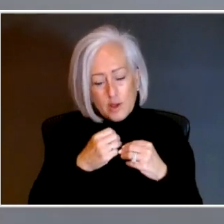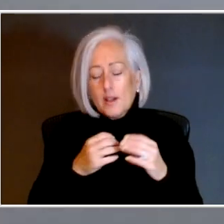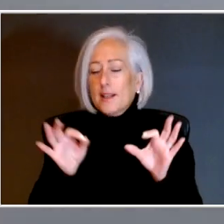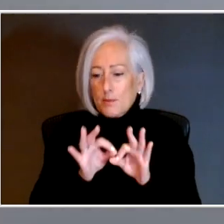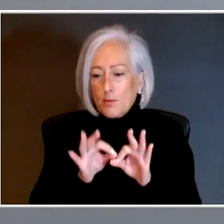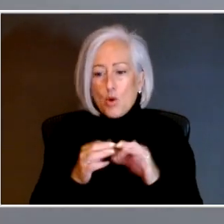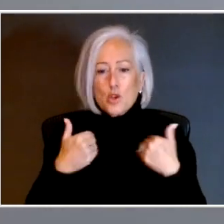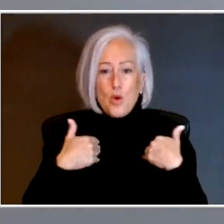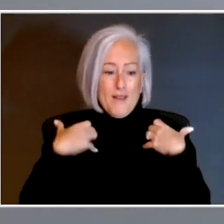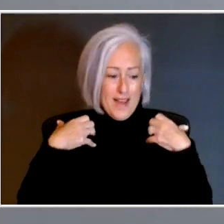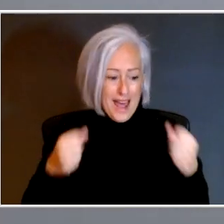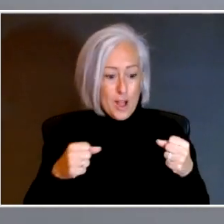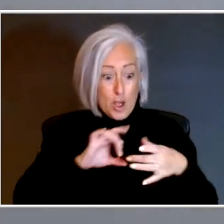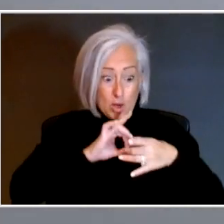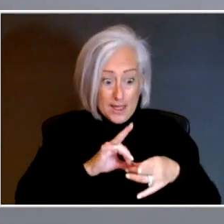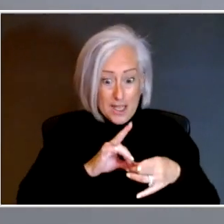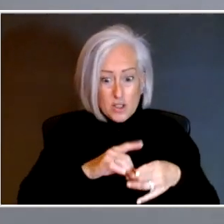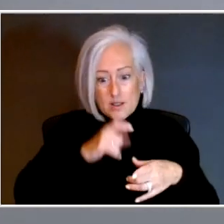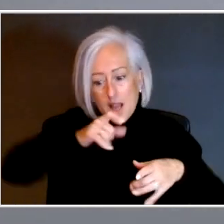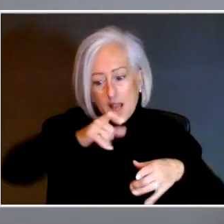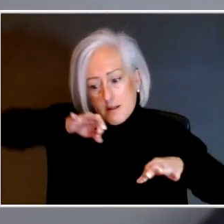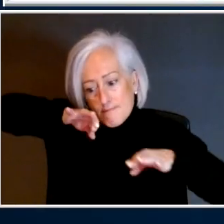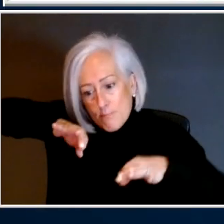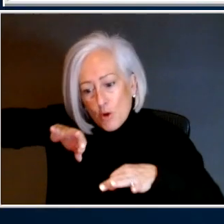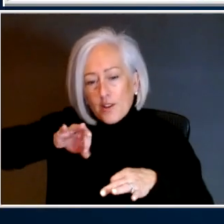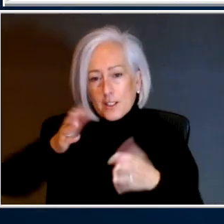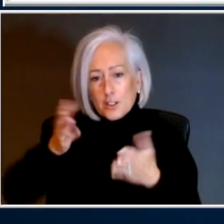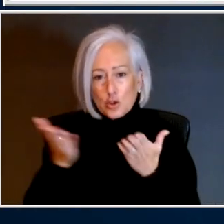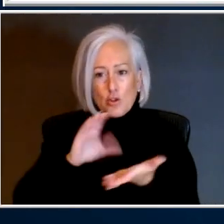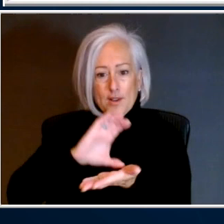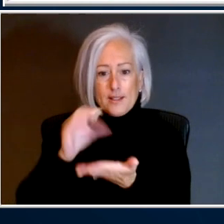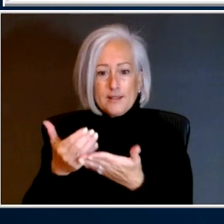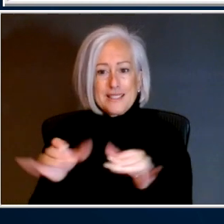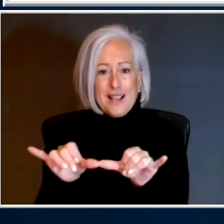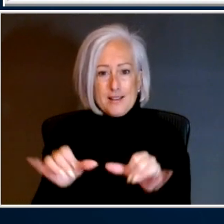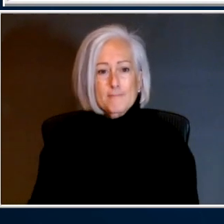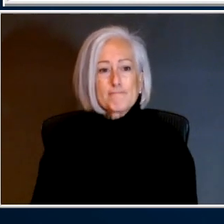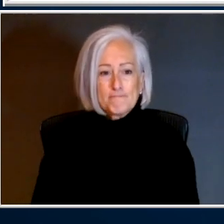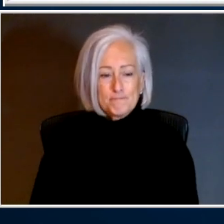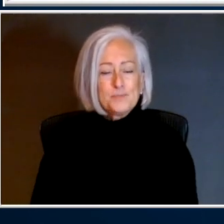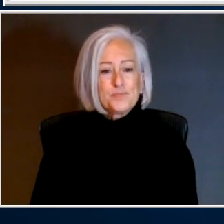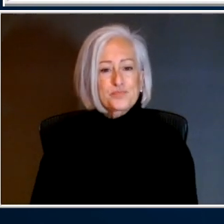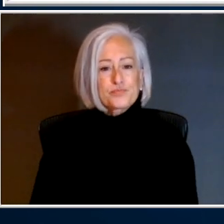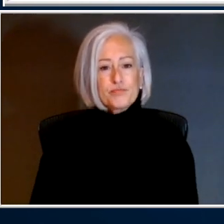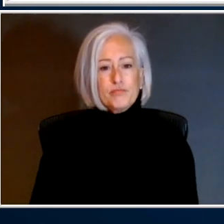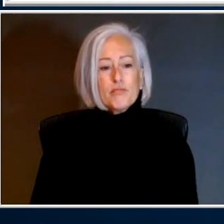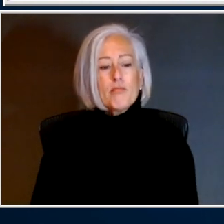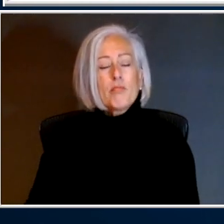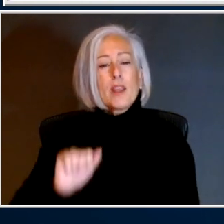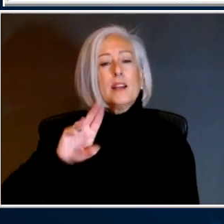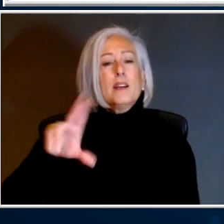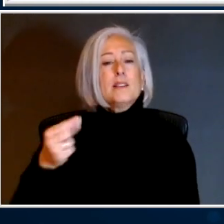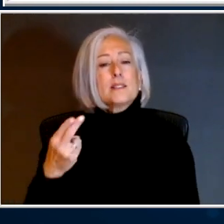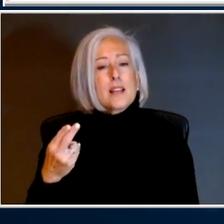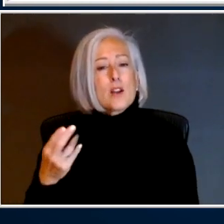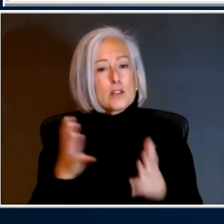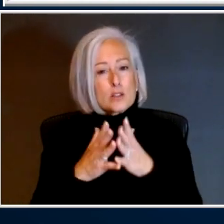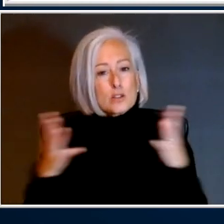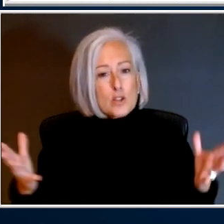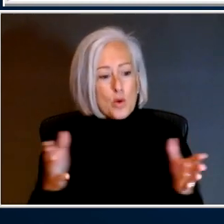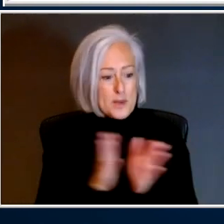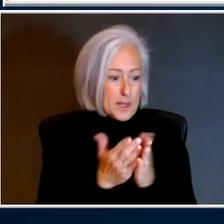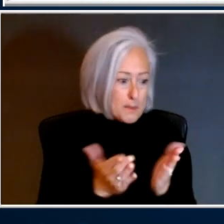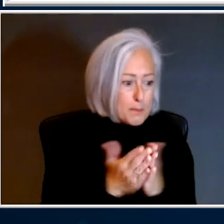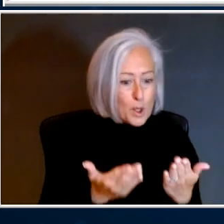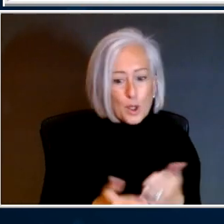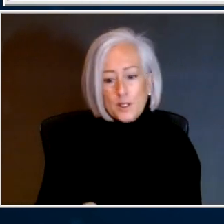relationship and not having to perfect serving sizes and things like that. And Sarah, with so many books, blogs, articles about nutrition, you name it,